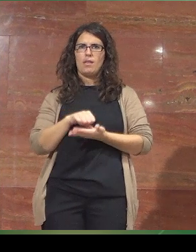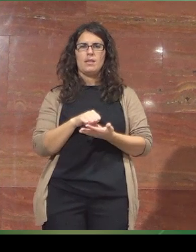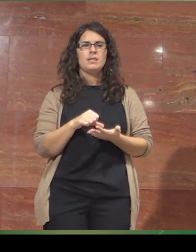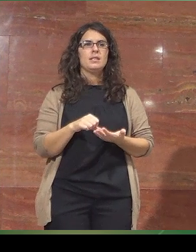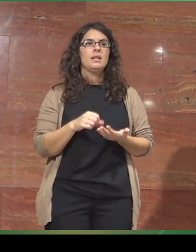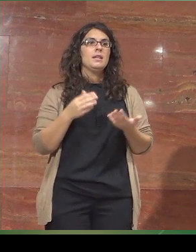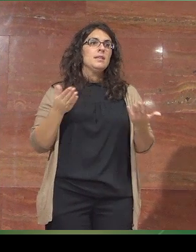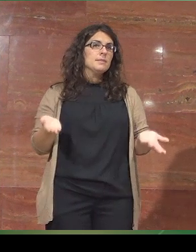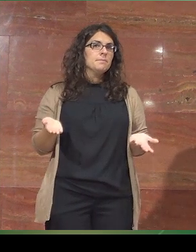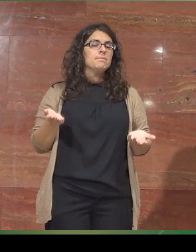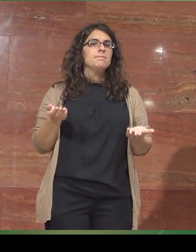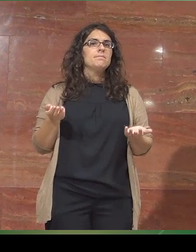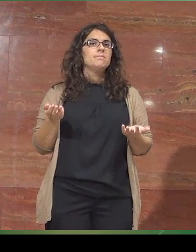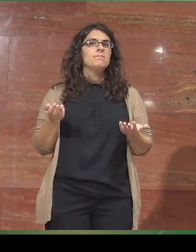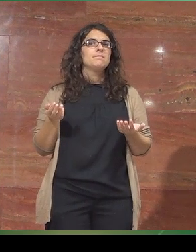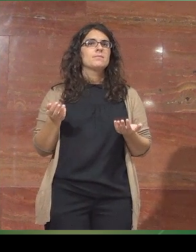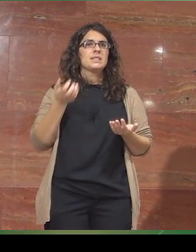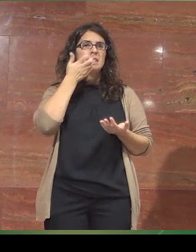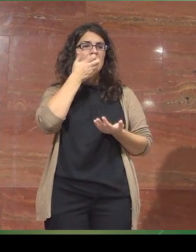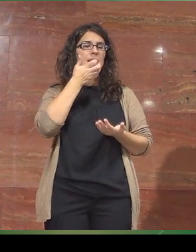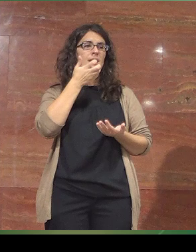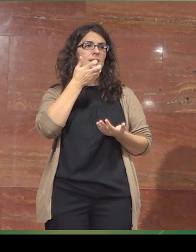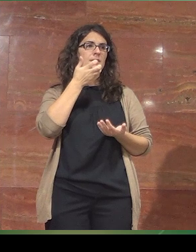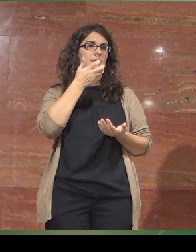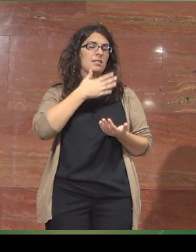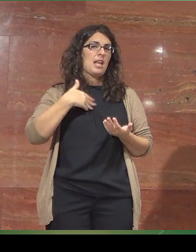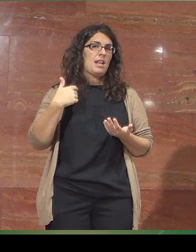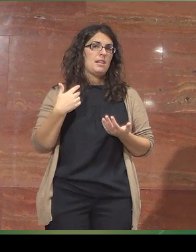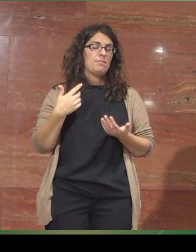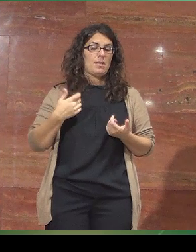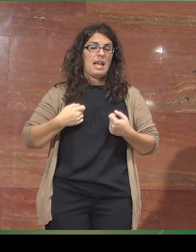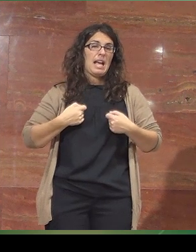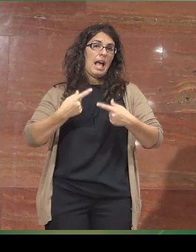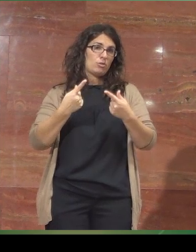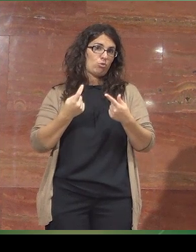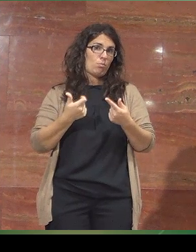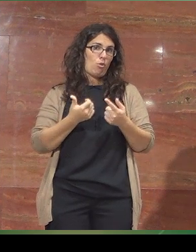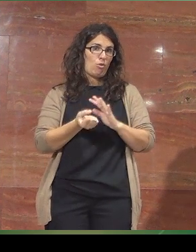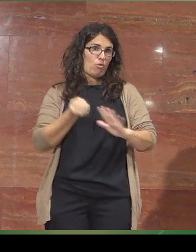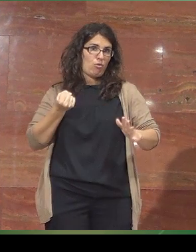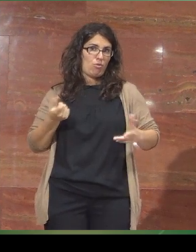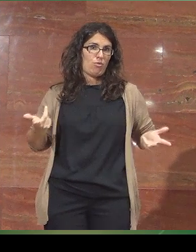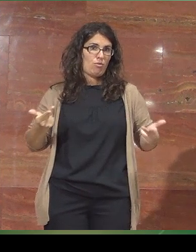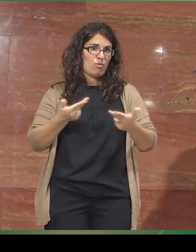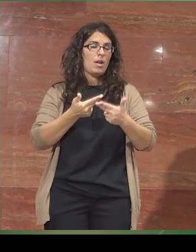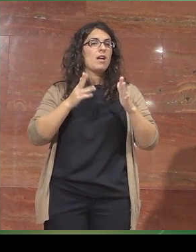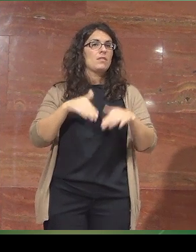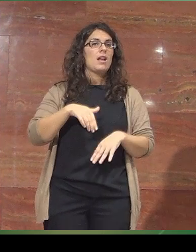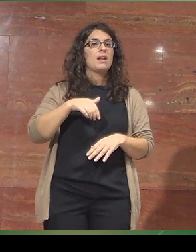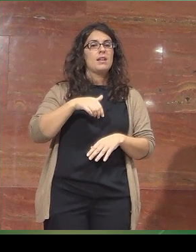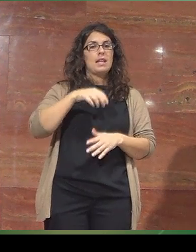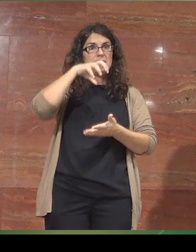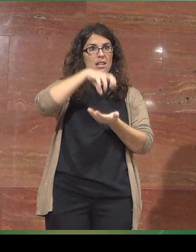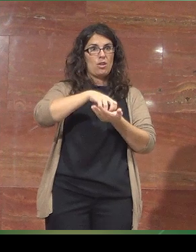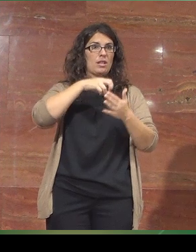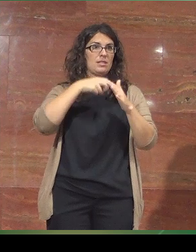away from stations and airports and bus stations. And the one thing, if you ask people, what's the one thing that would give them confidence to